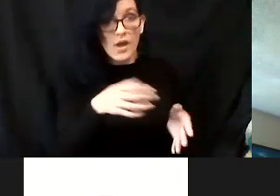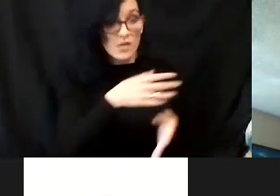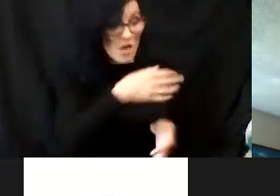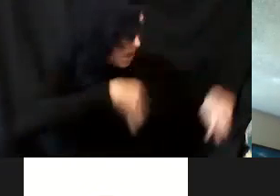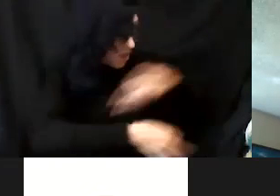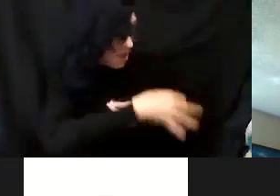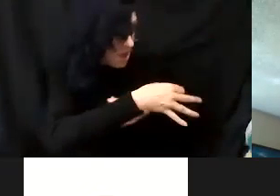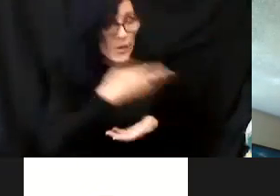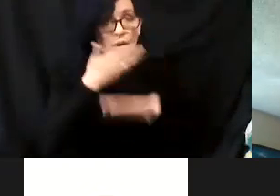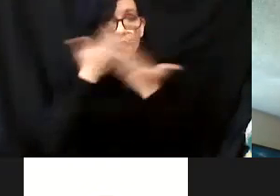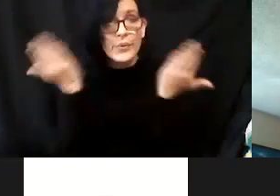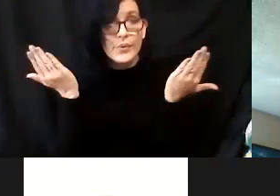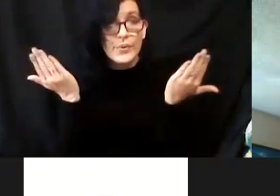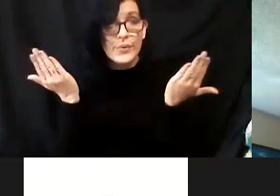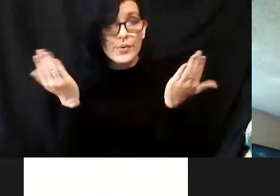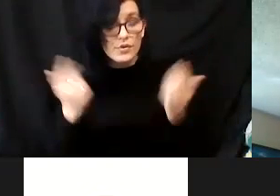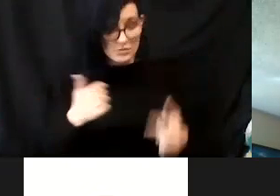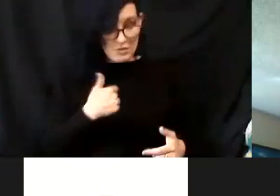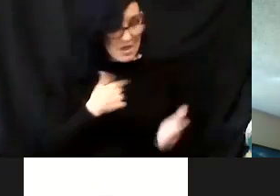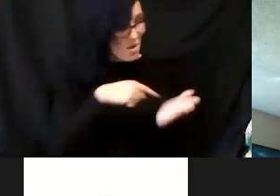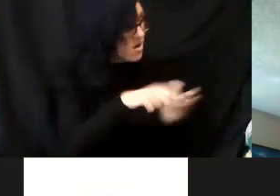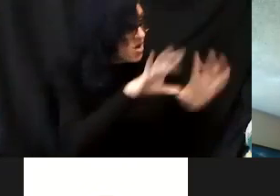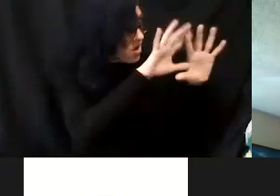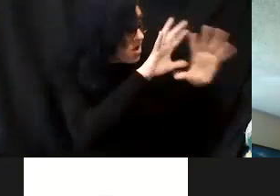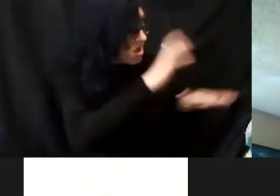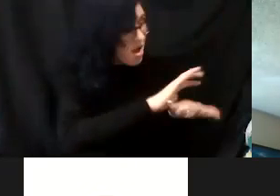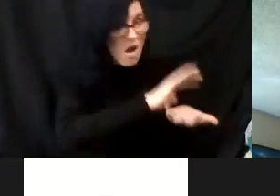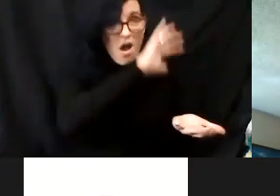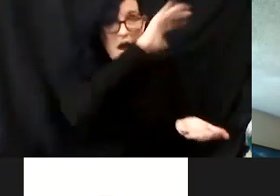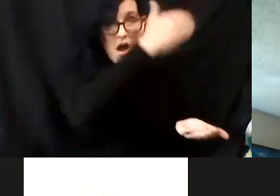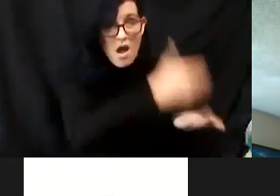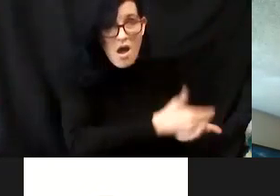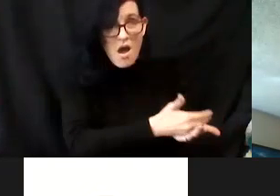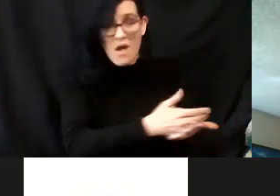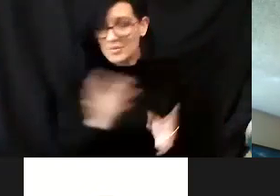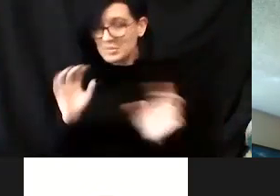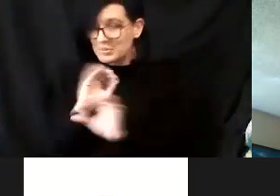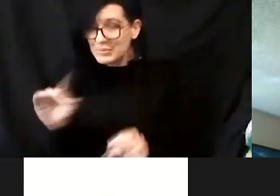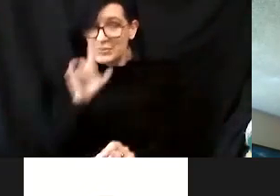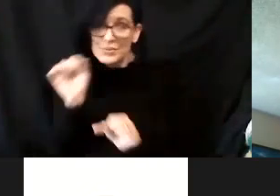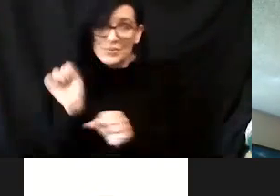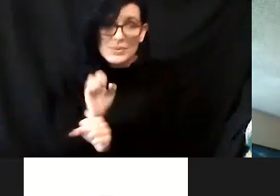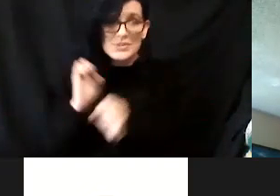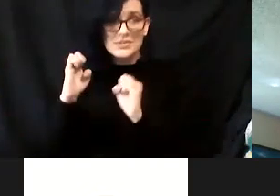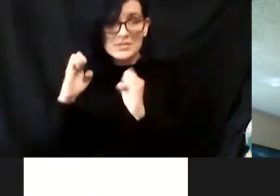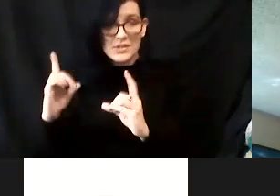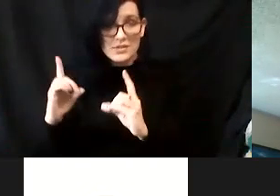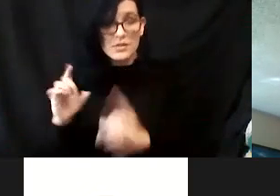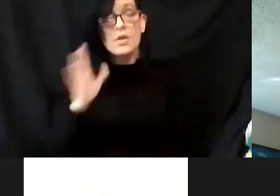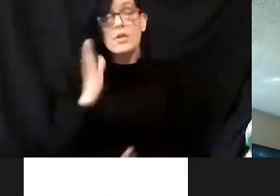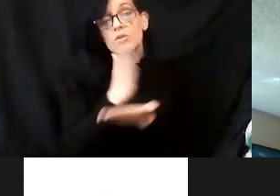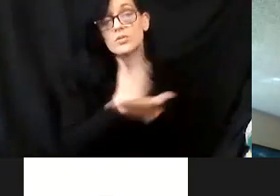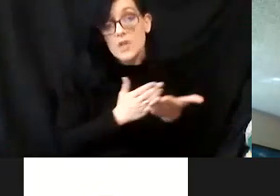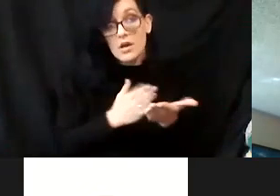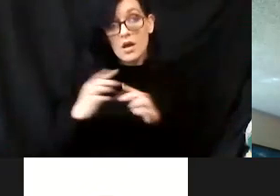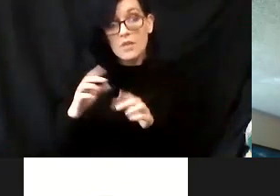So there are some ways in those situations in particular where people may be able to get some relief,